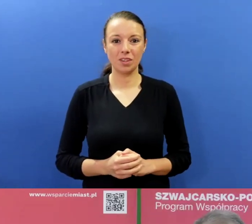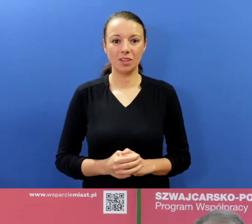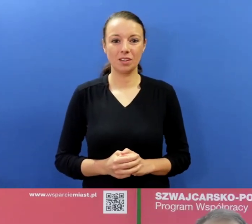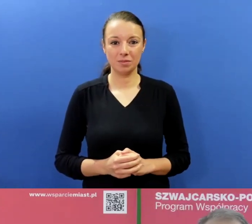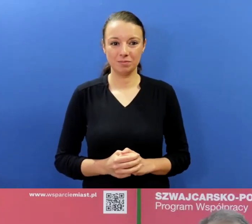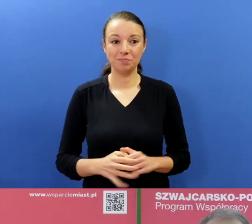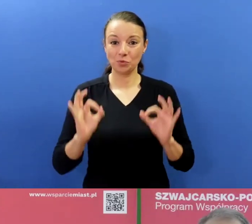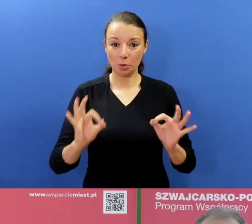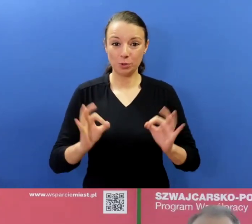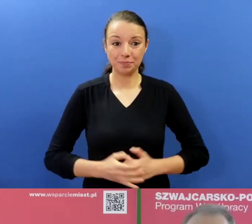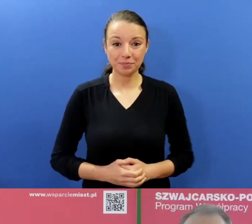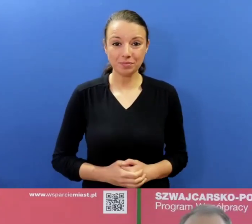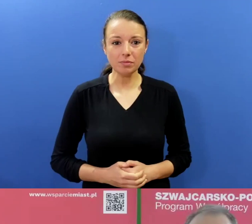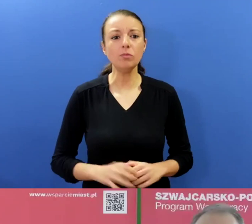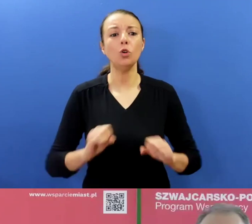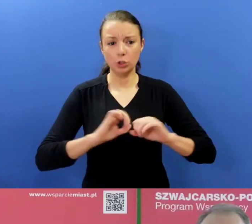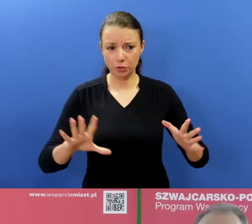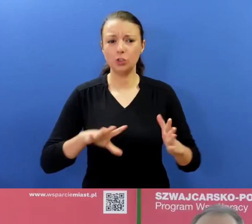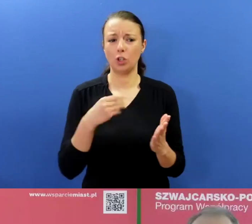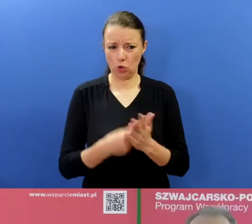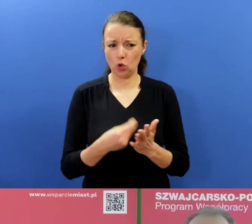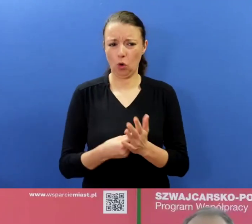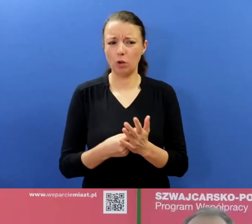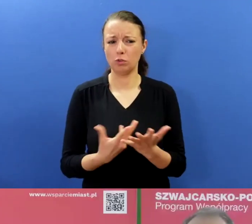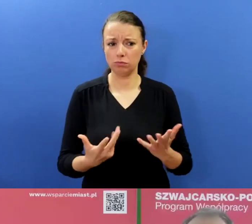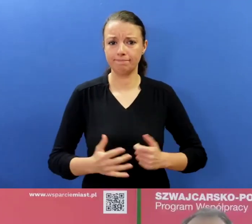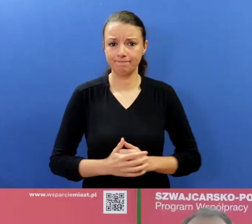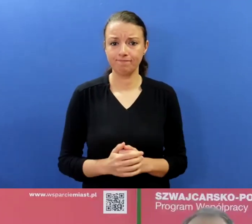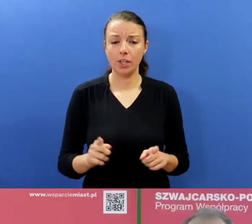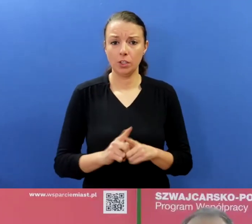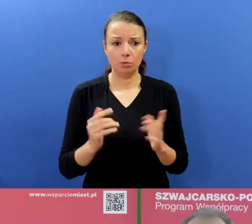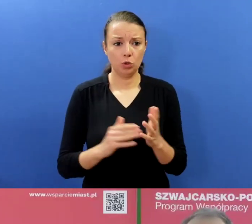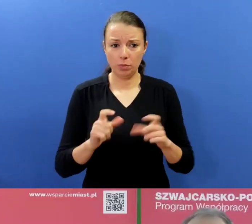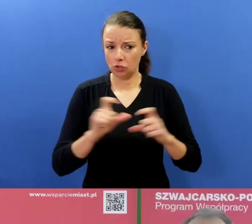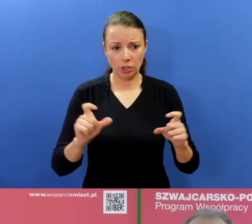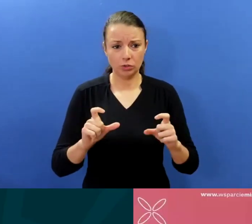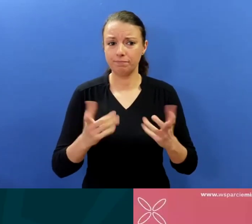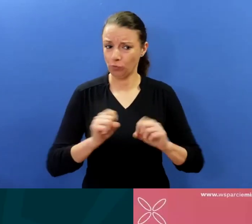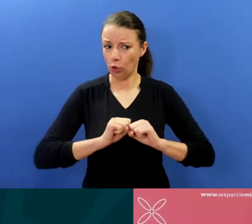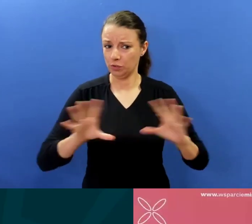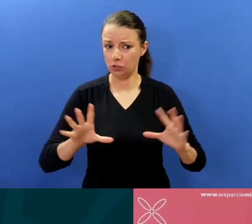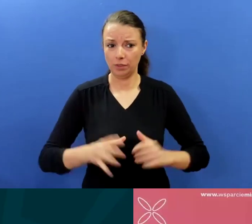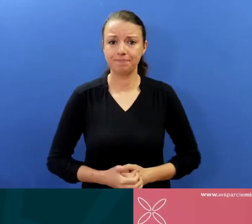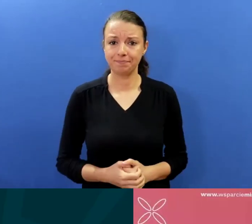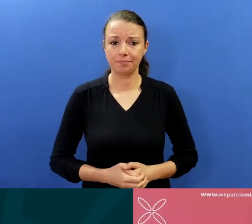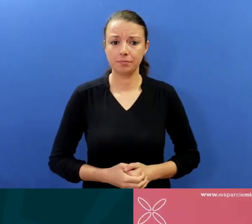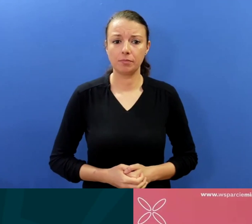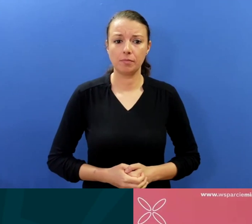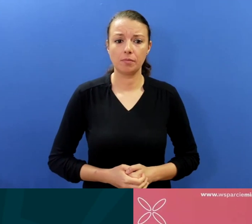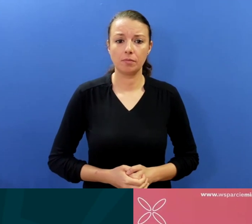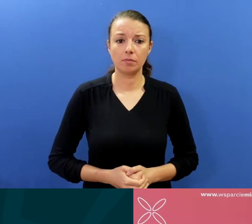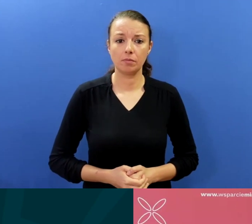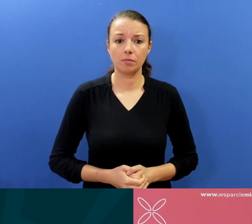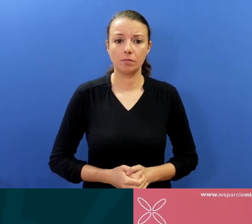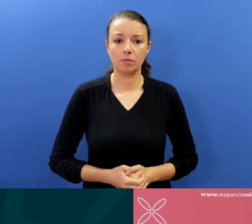costly. It is costly and it is time consuming, definitely. So there are different types of citizen